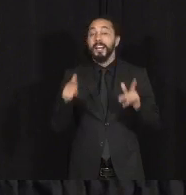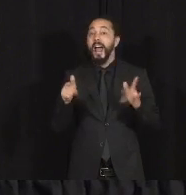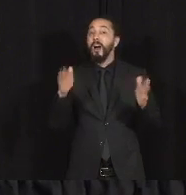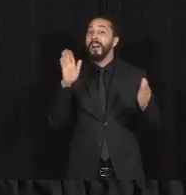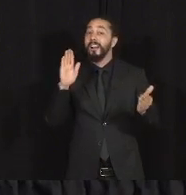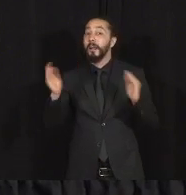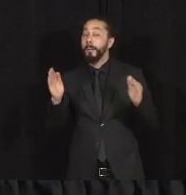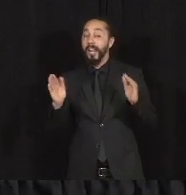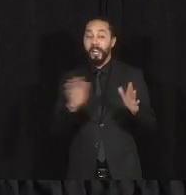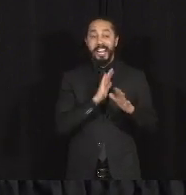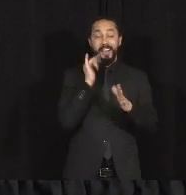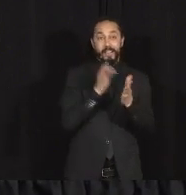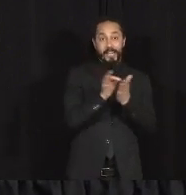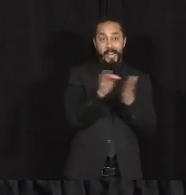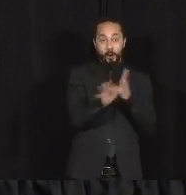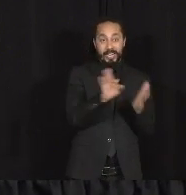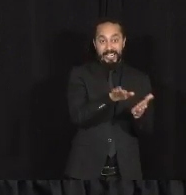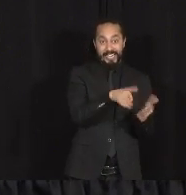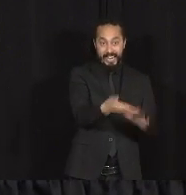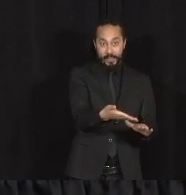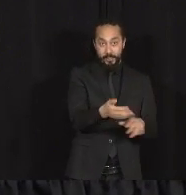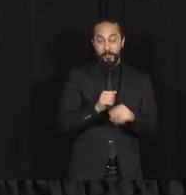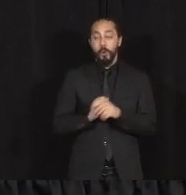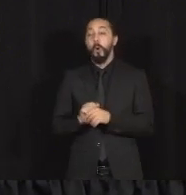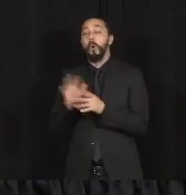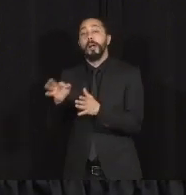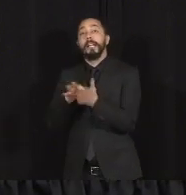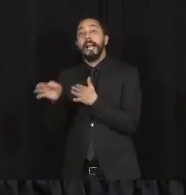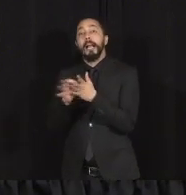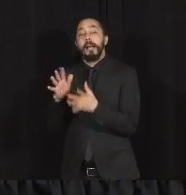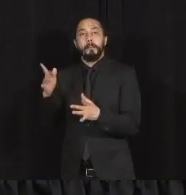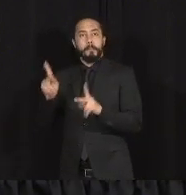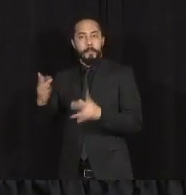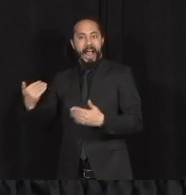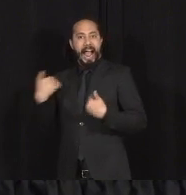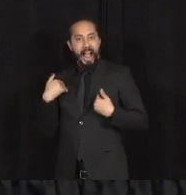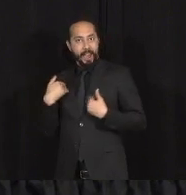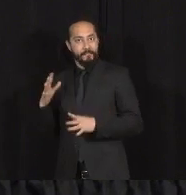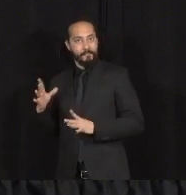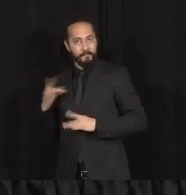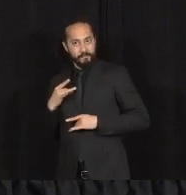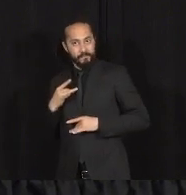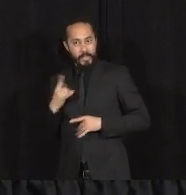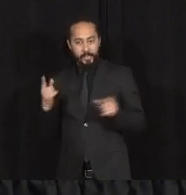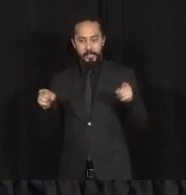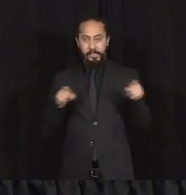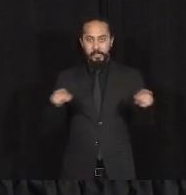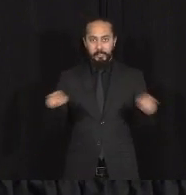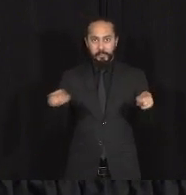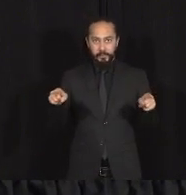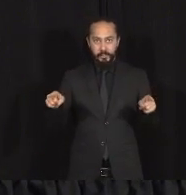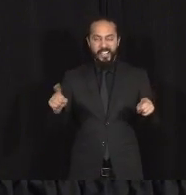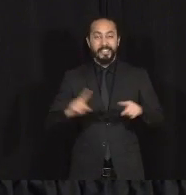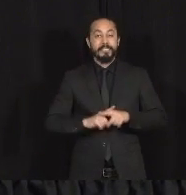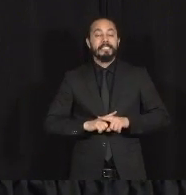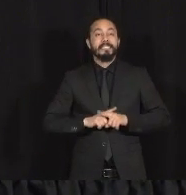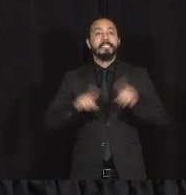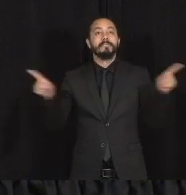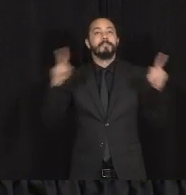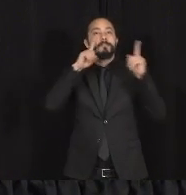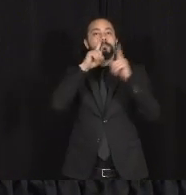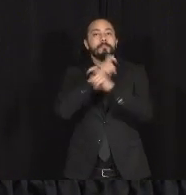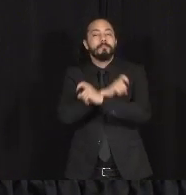are not subject to the same complications that are brought about